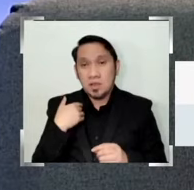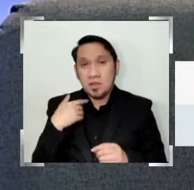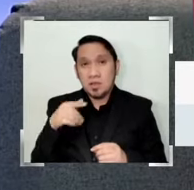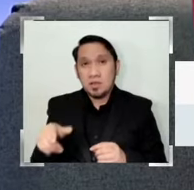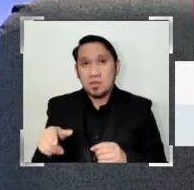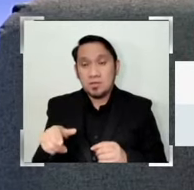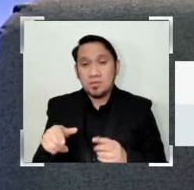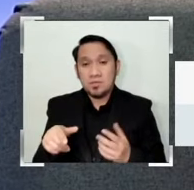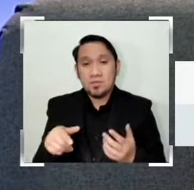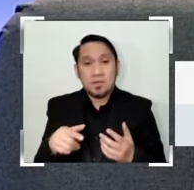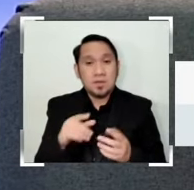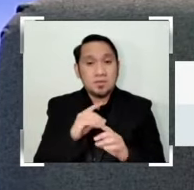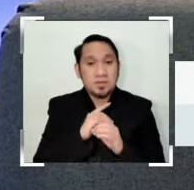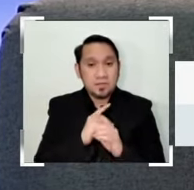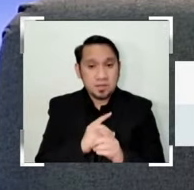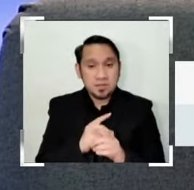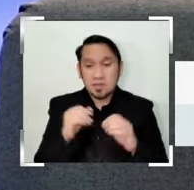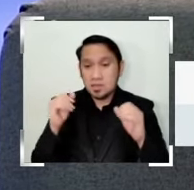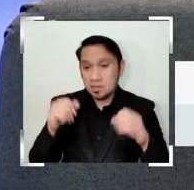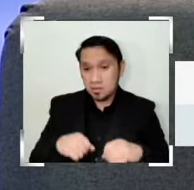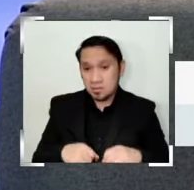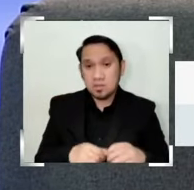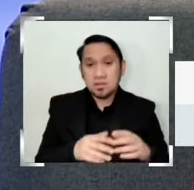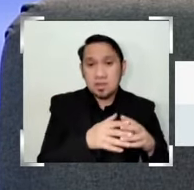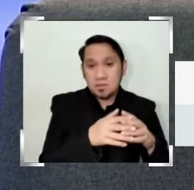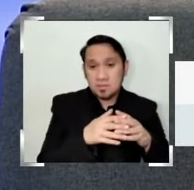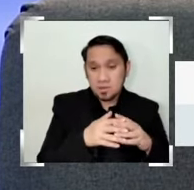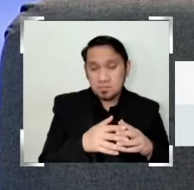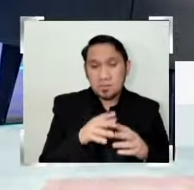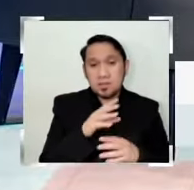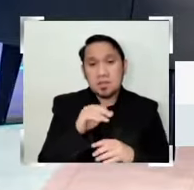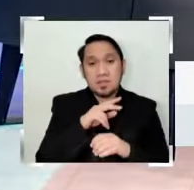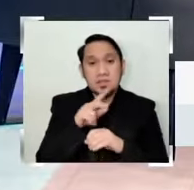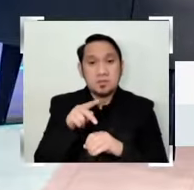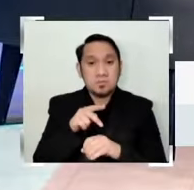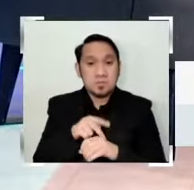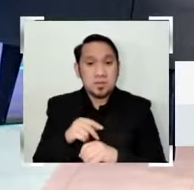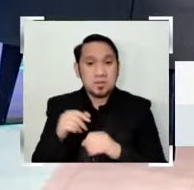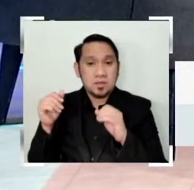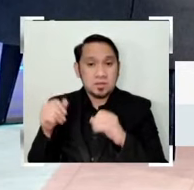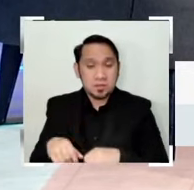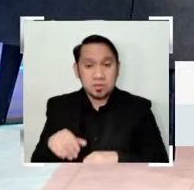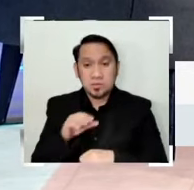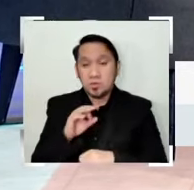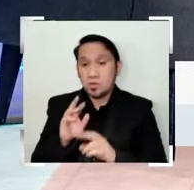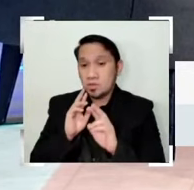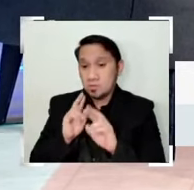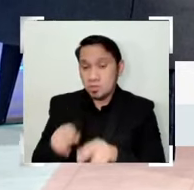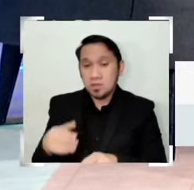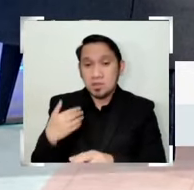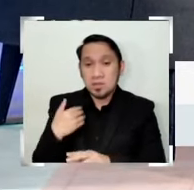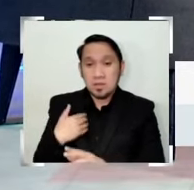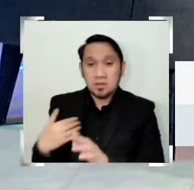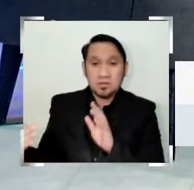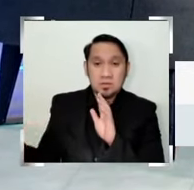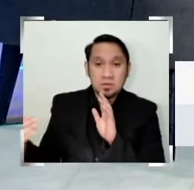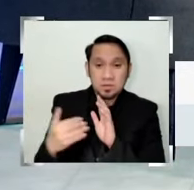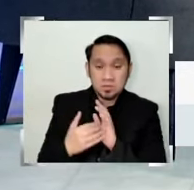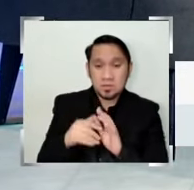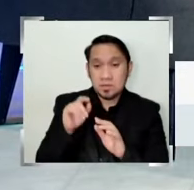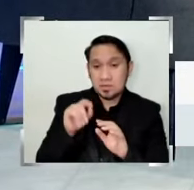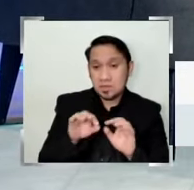Philippines and the U.S. agree to respond to any external armed attack. Would you say that this laser pointing